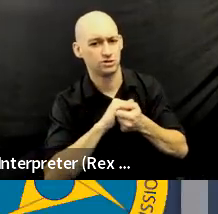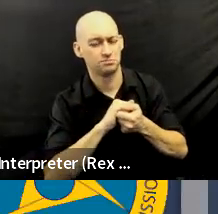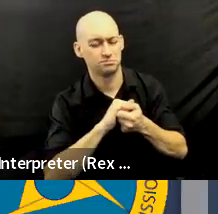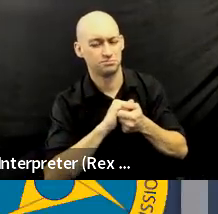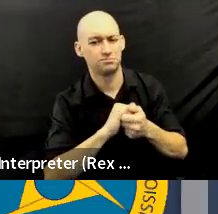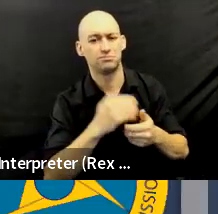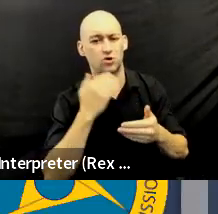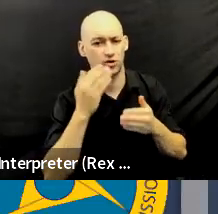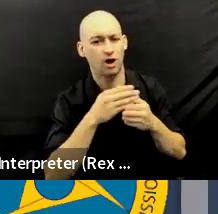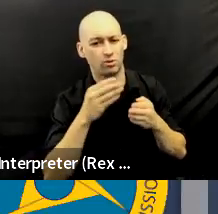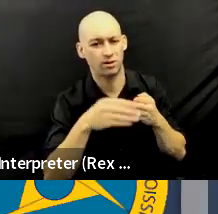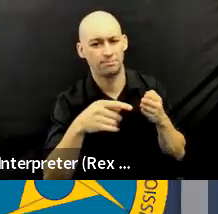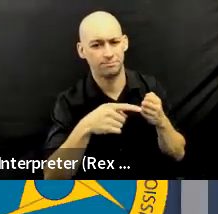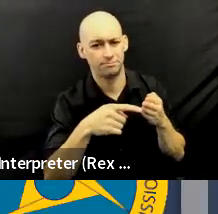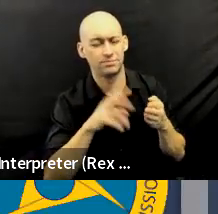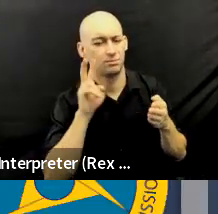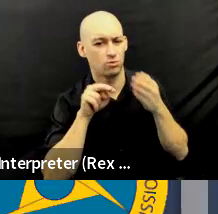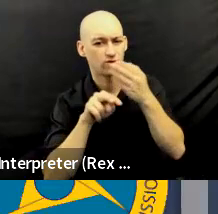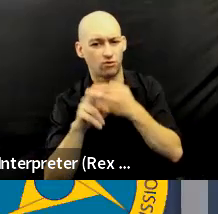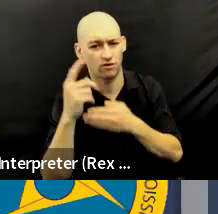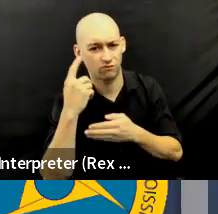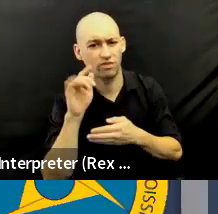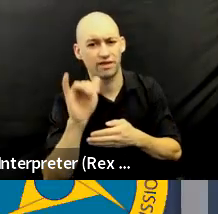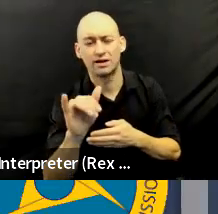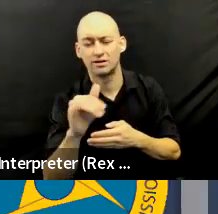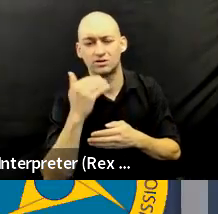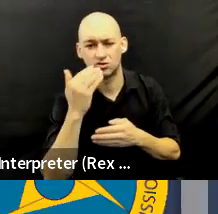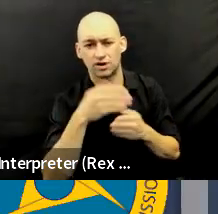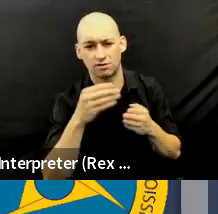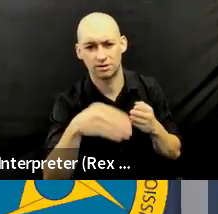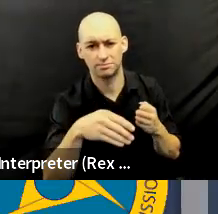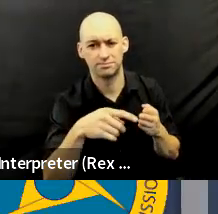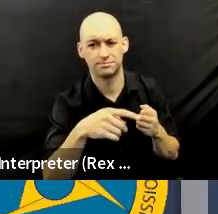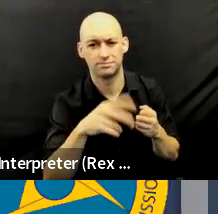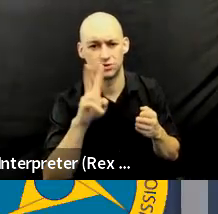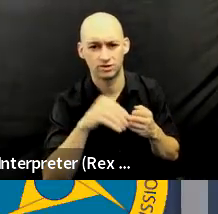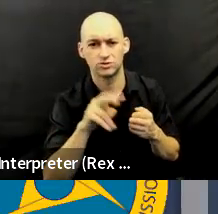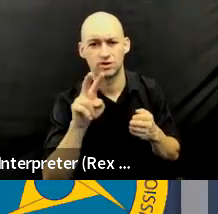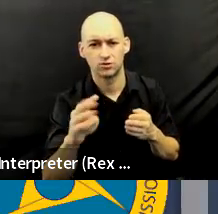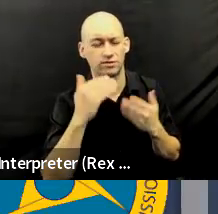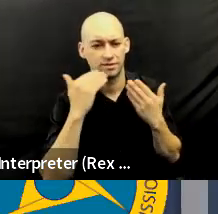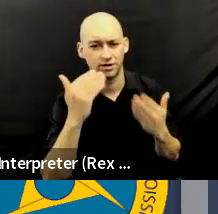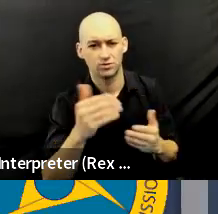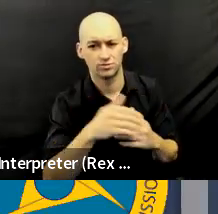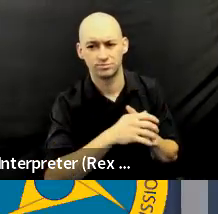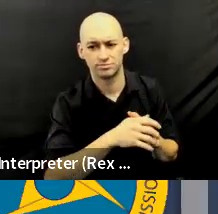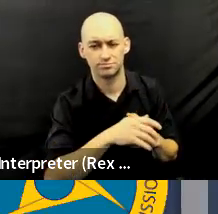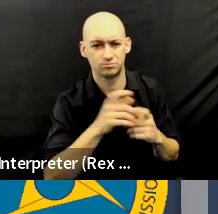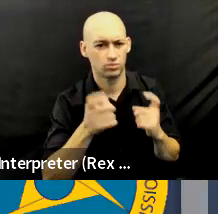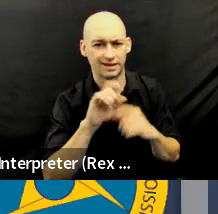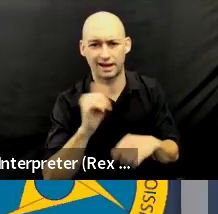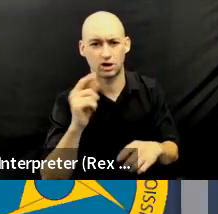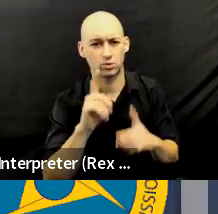So I'm looking forward to seeing those partnerships enhanced and great outcomes in 2024. Thank you. I'll take any questions.